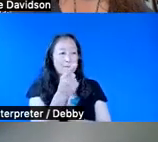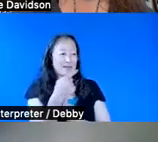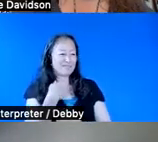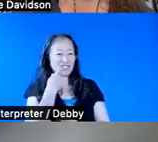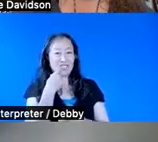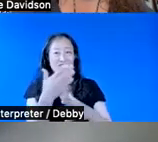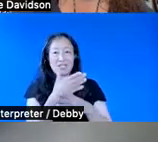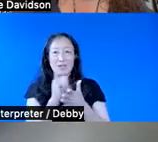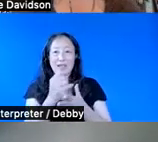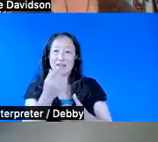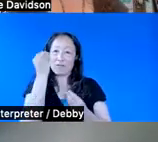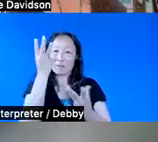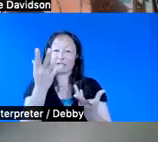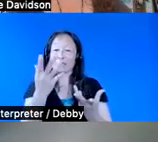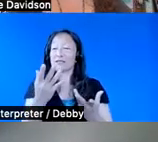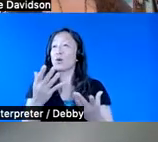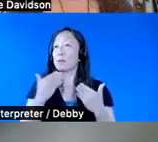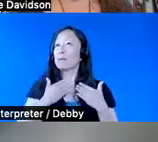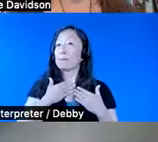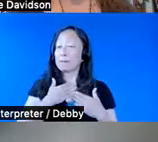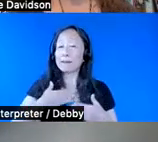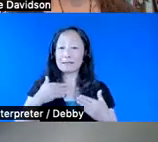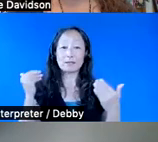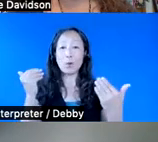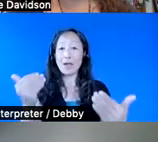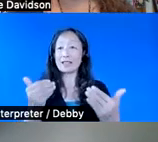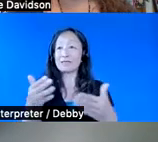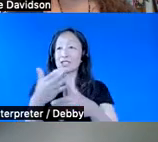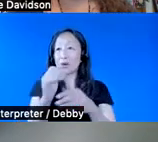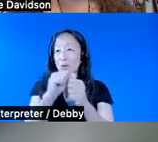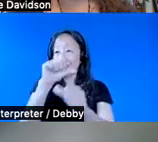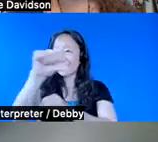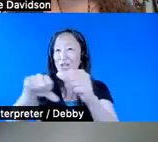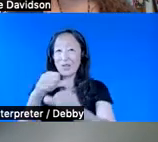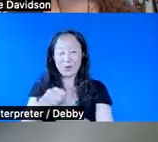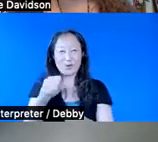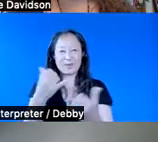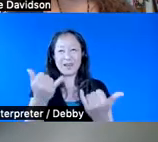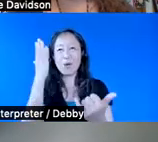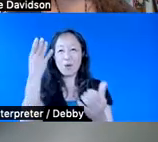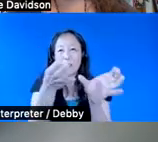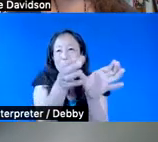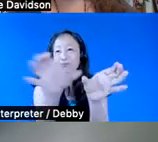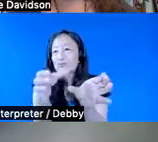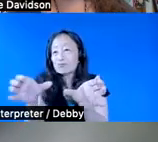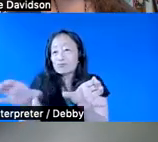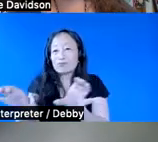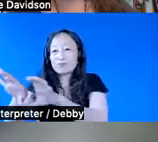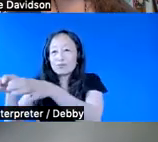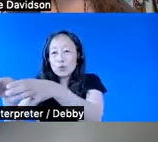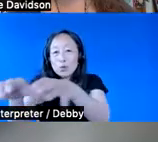just share it with each other, okay? All right, I'm gonna send you guys out.